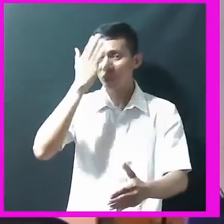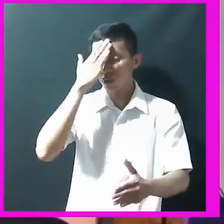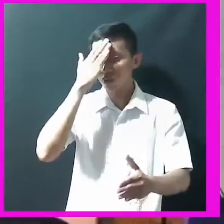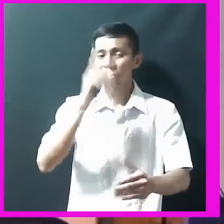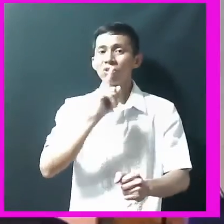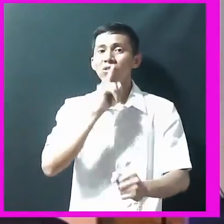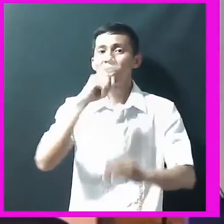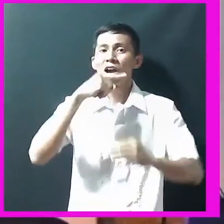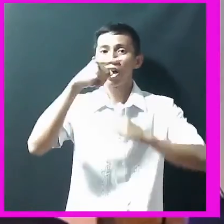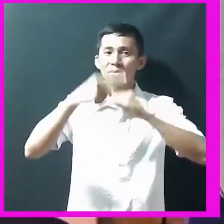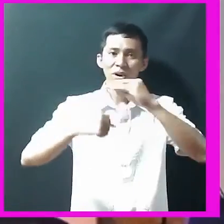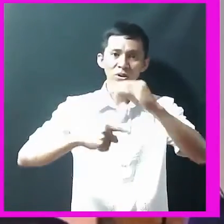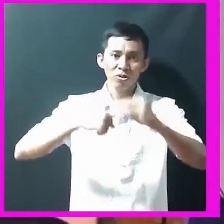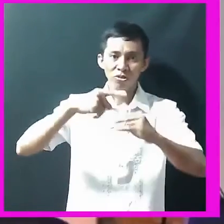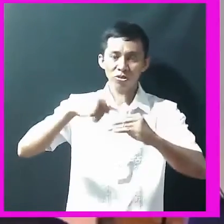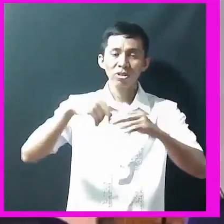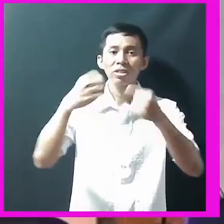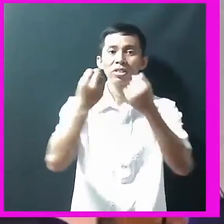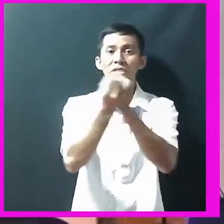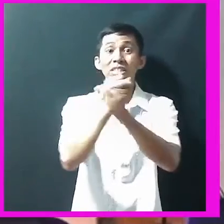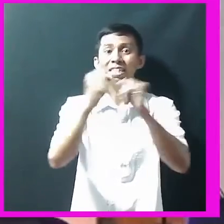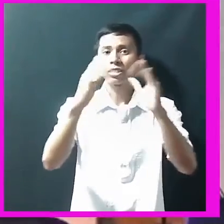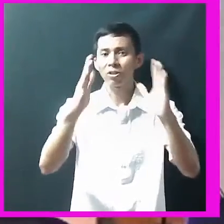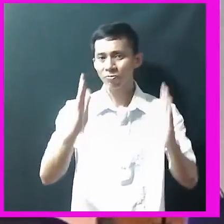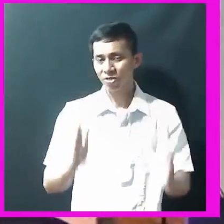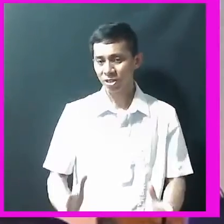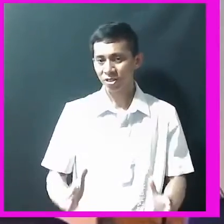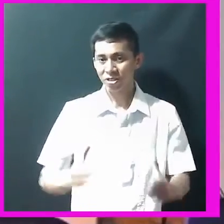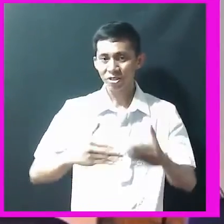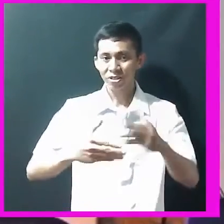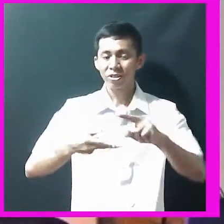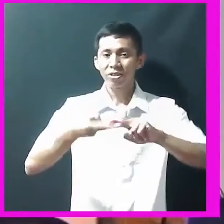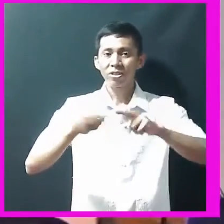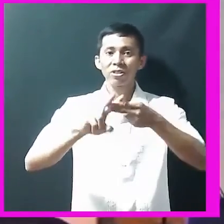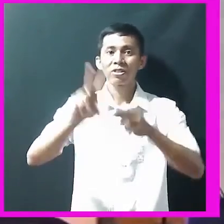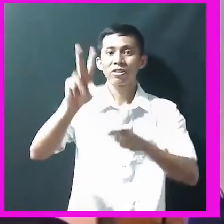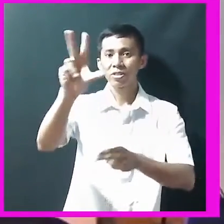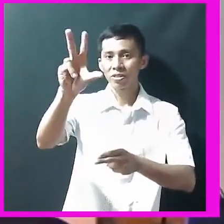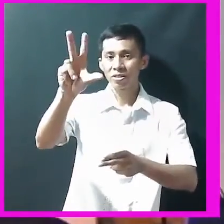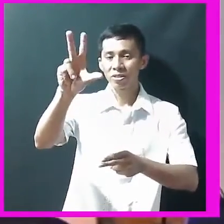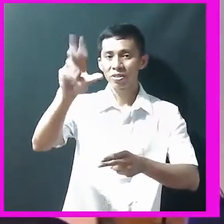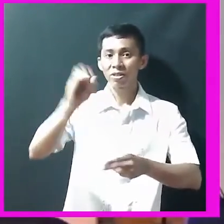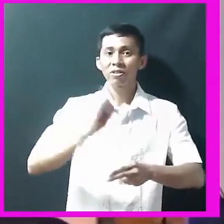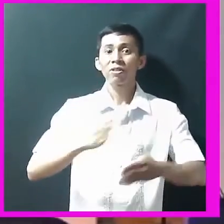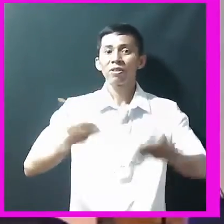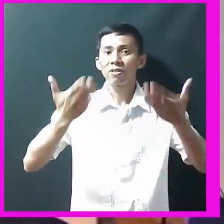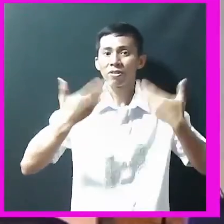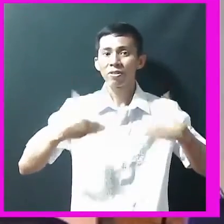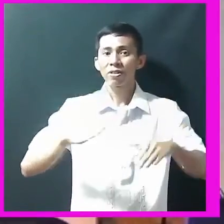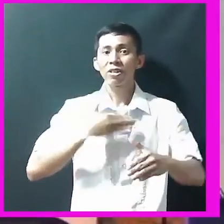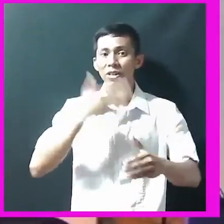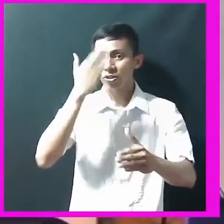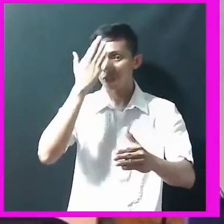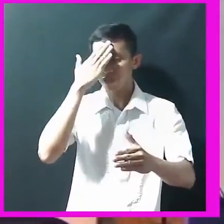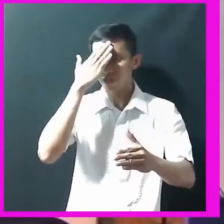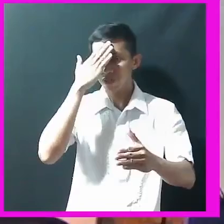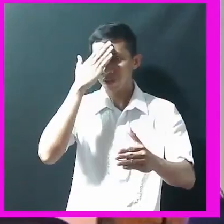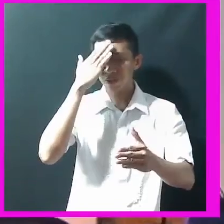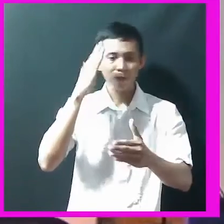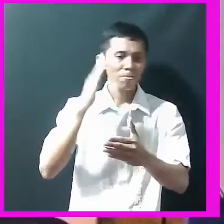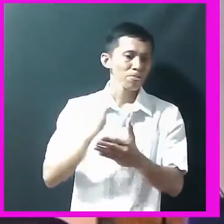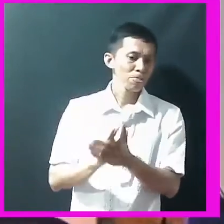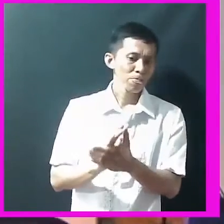truth about salvation. Number three, I'm glad that I know the truth of the